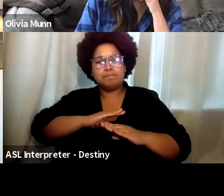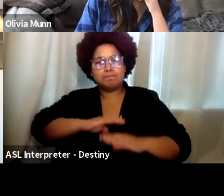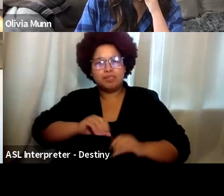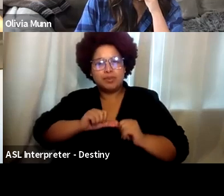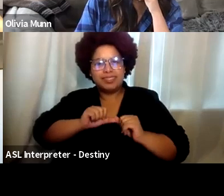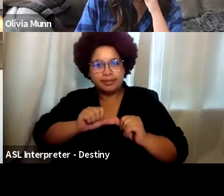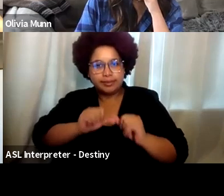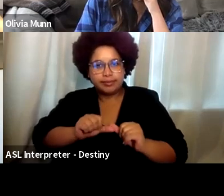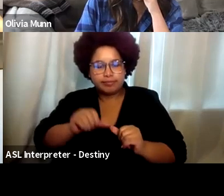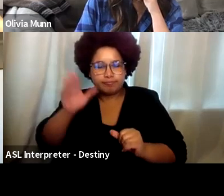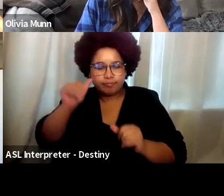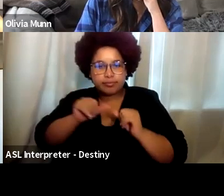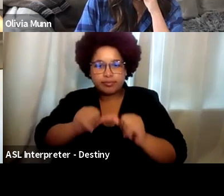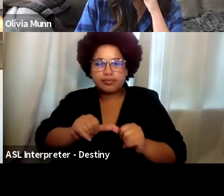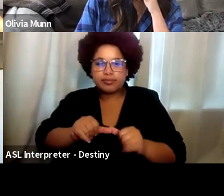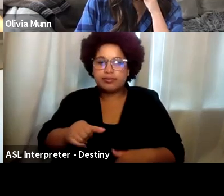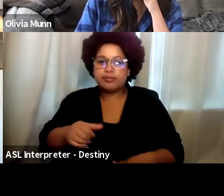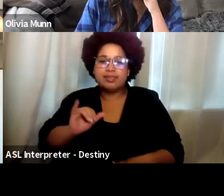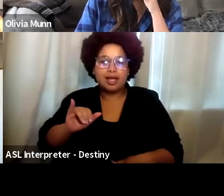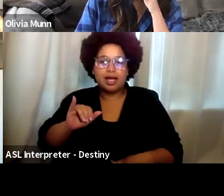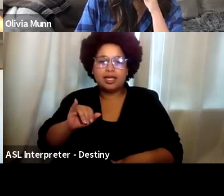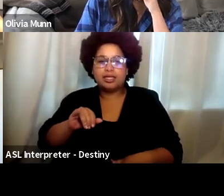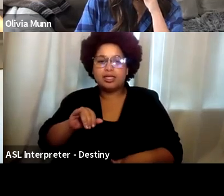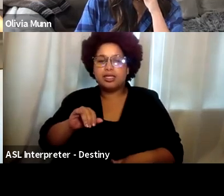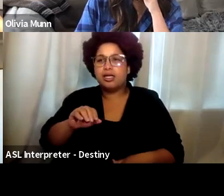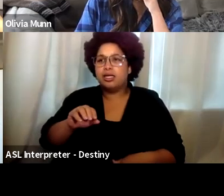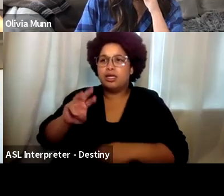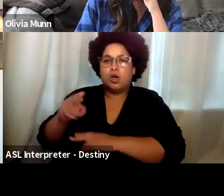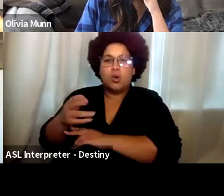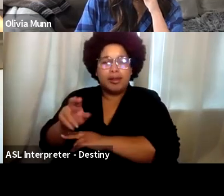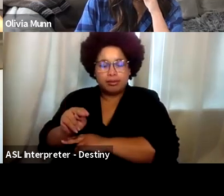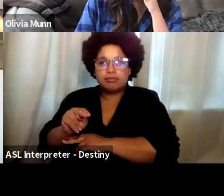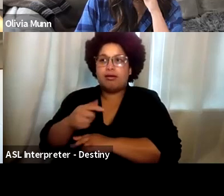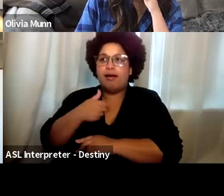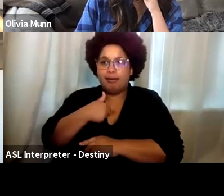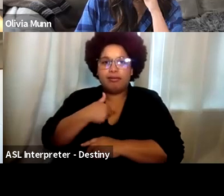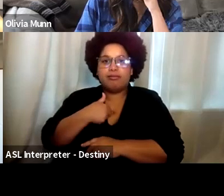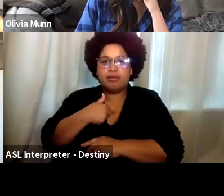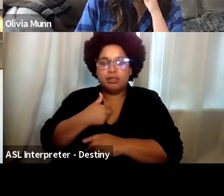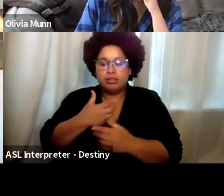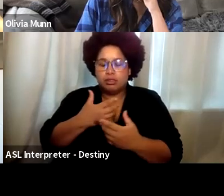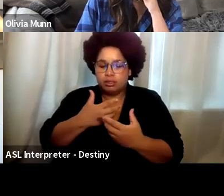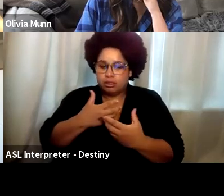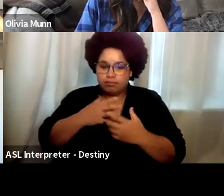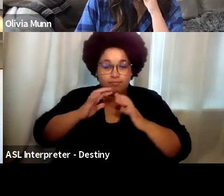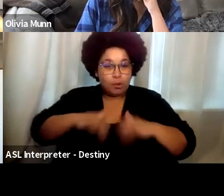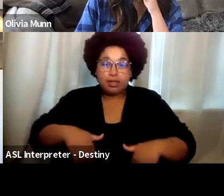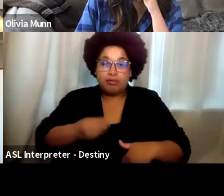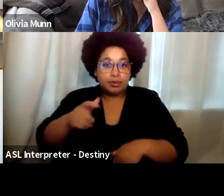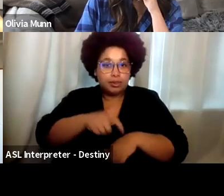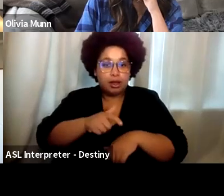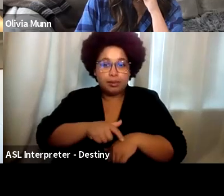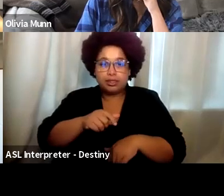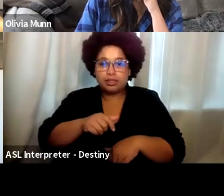NBC, I've broken down a number of times on TV, but I've come to a point where it's okay, because no one has ever